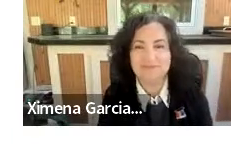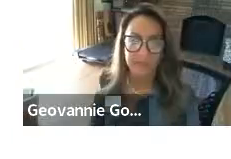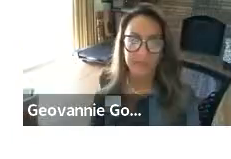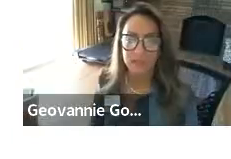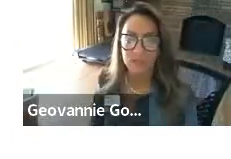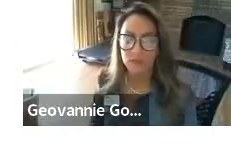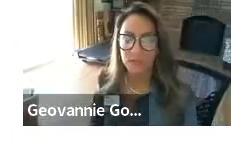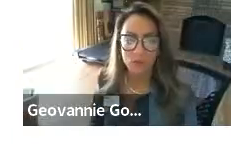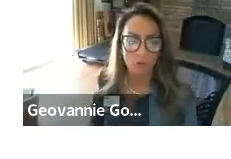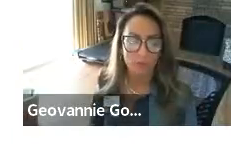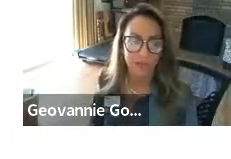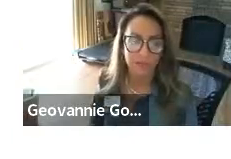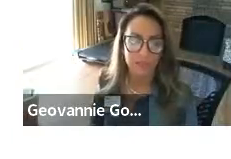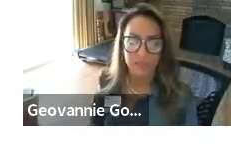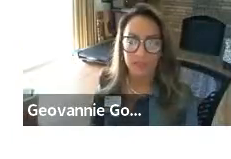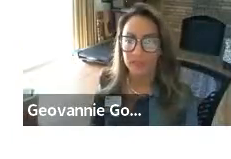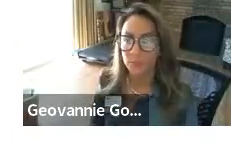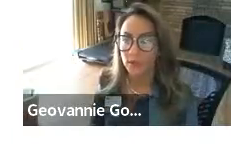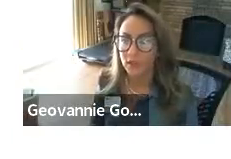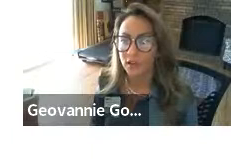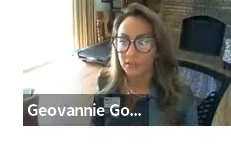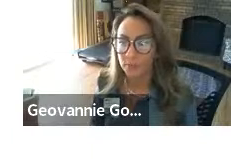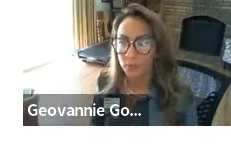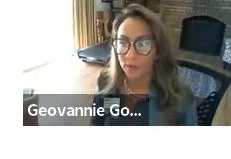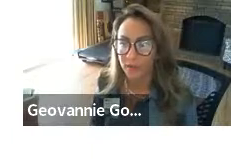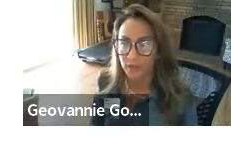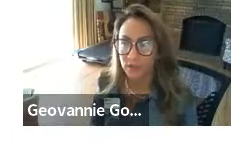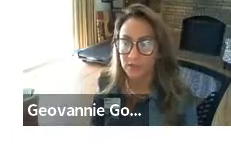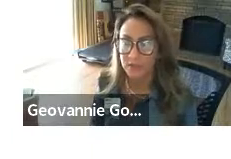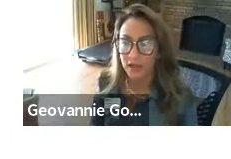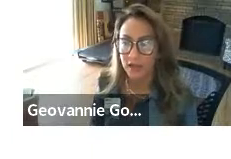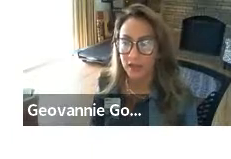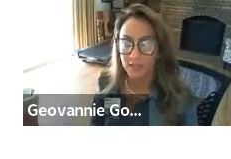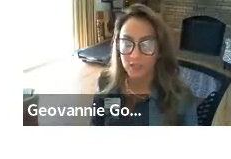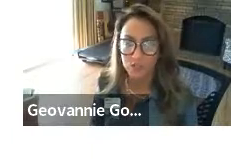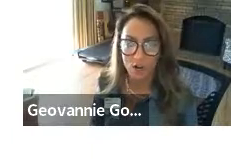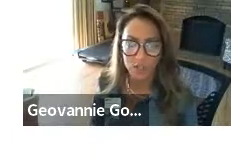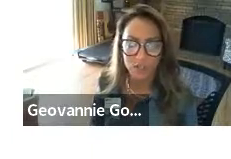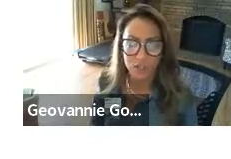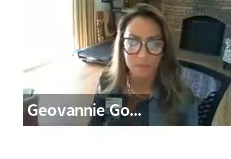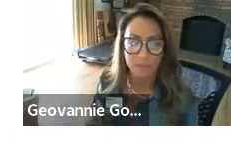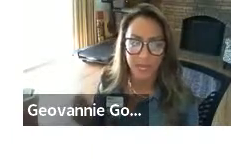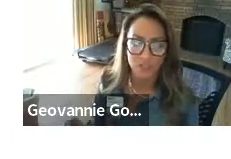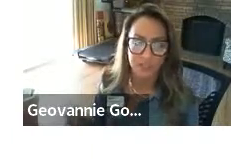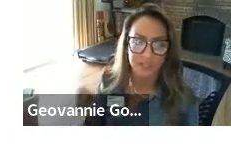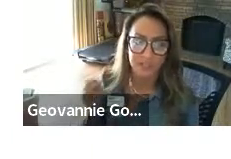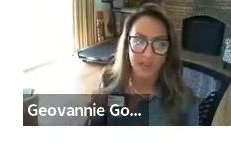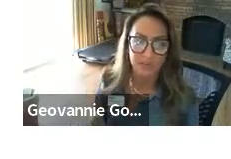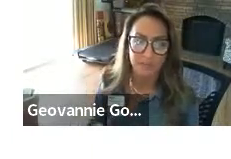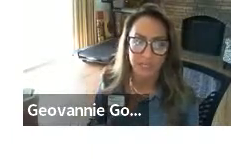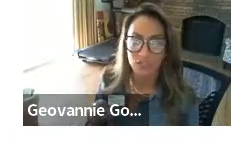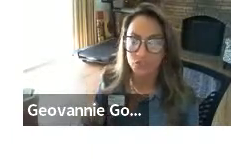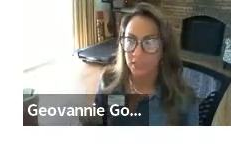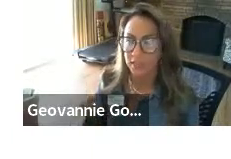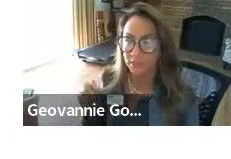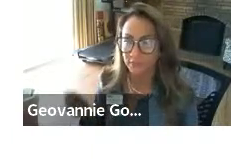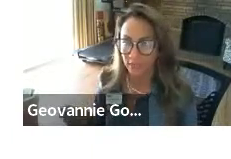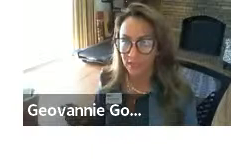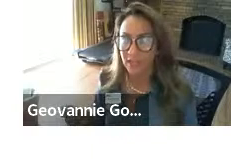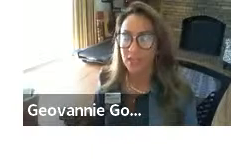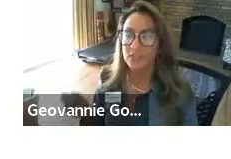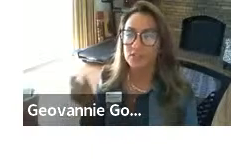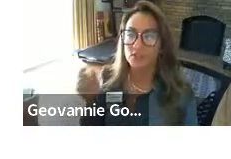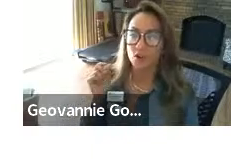my question is, during COVID-19, there were a lot of providers that charge patients an